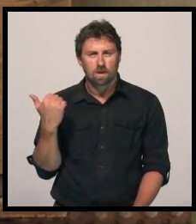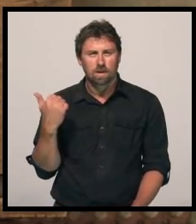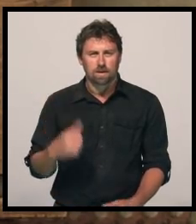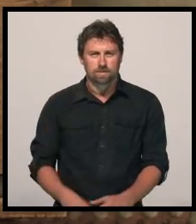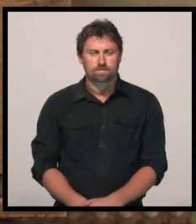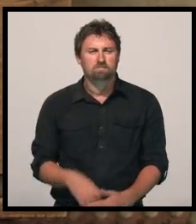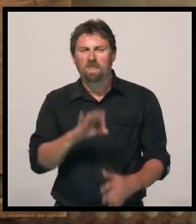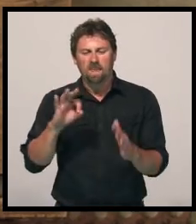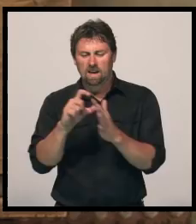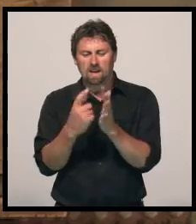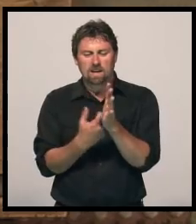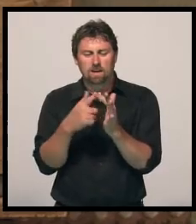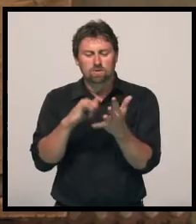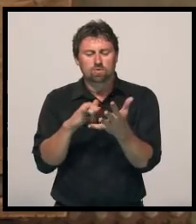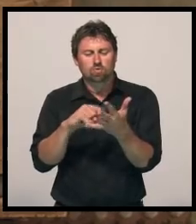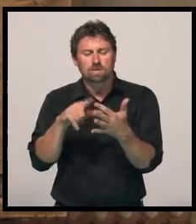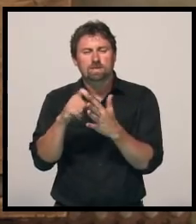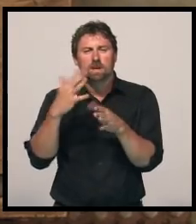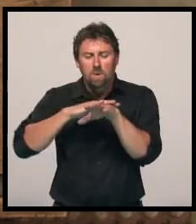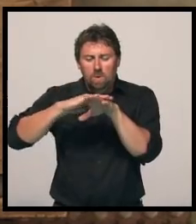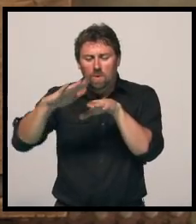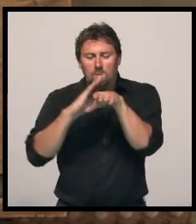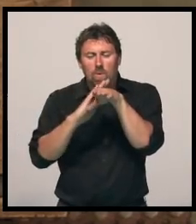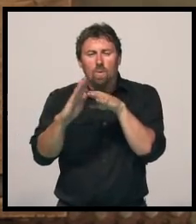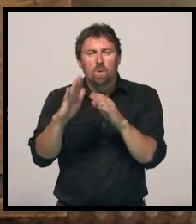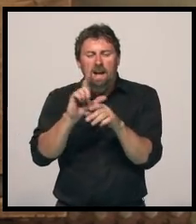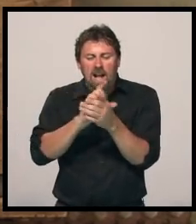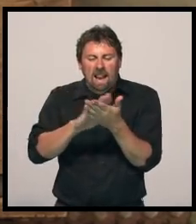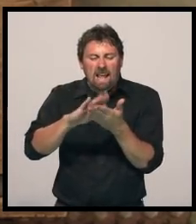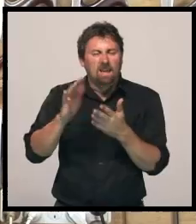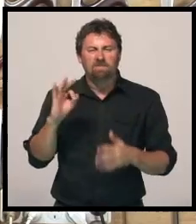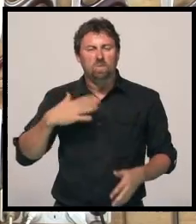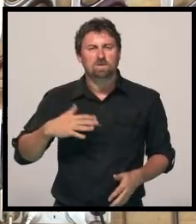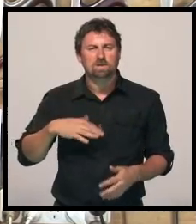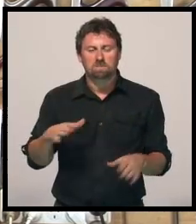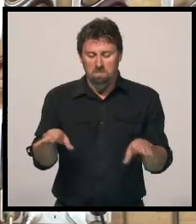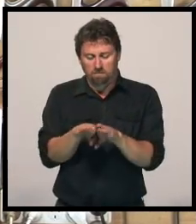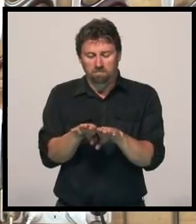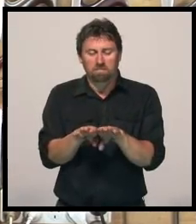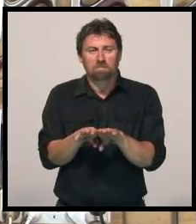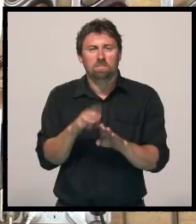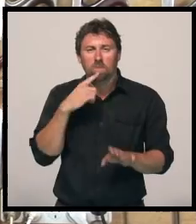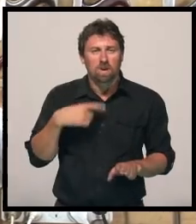And you'll notice I haven't bothered dressing the timber before I glued it together. And the reason for that is at this stage